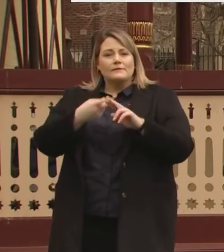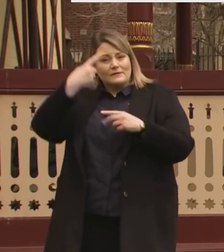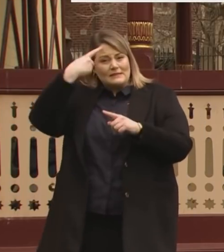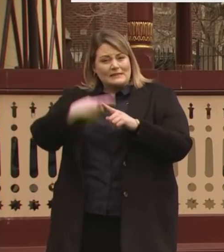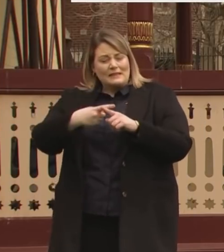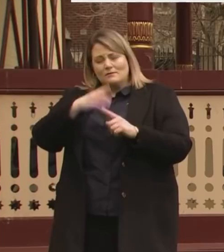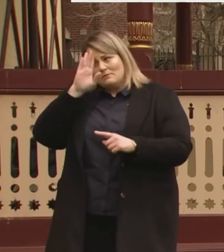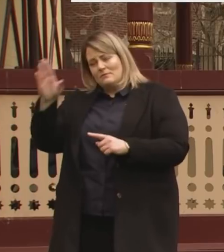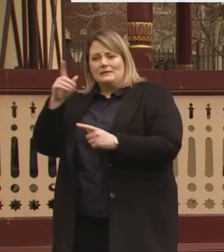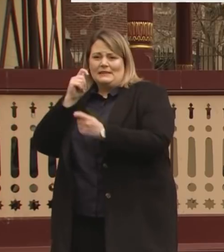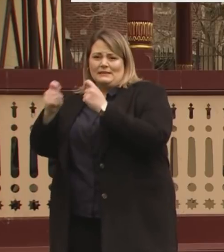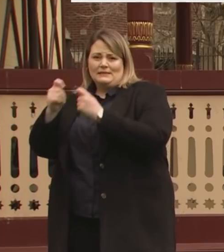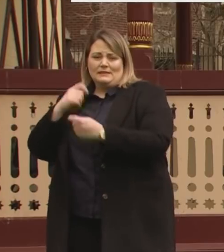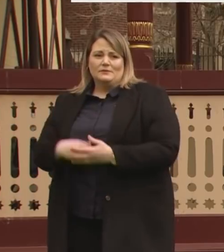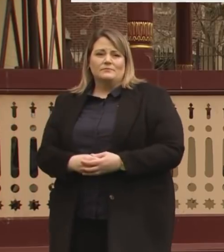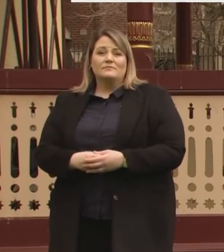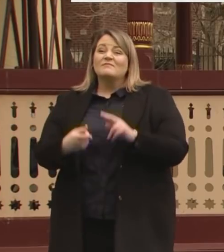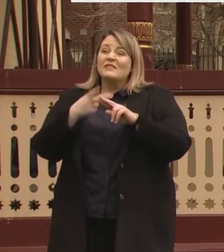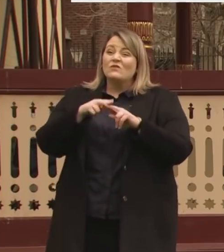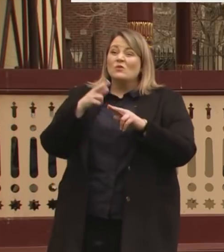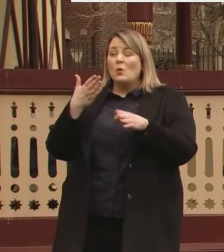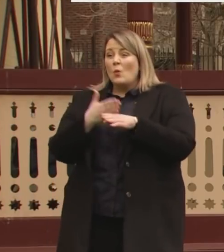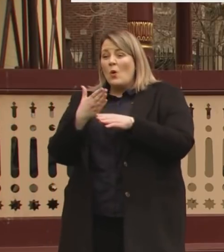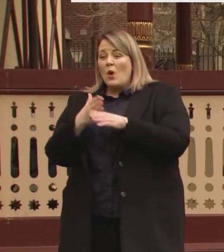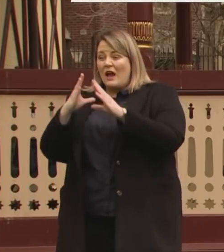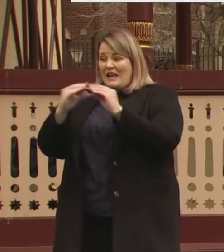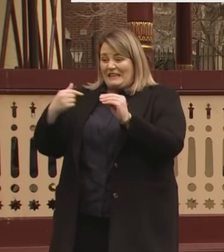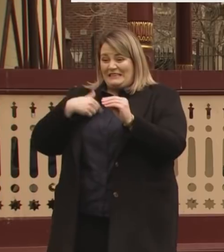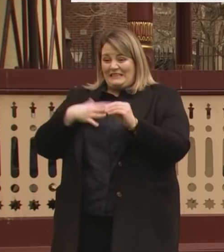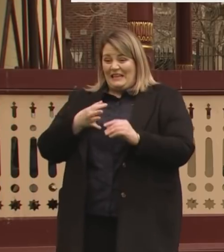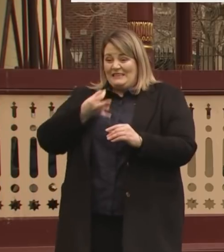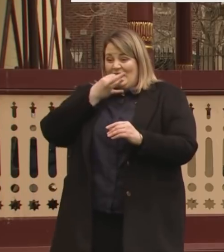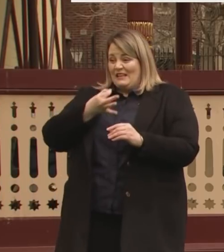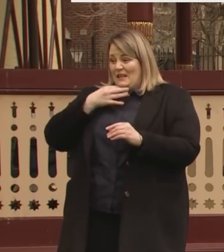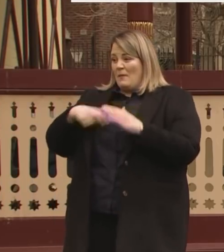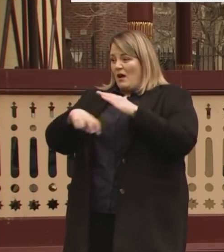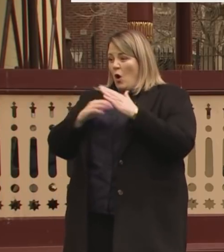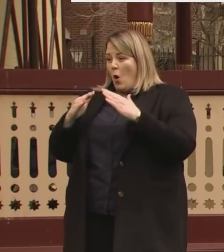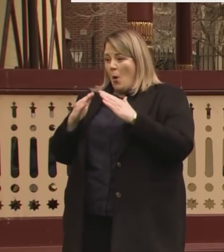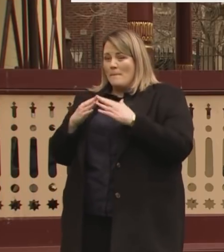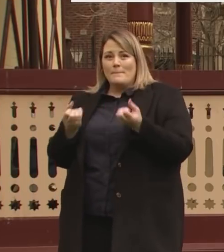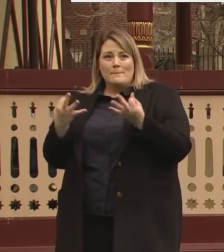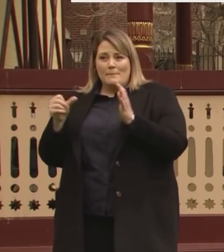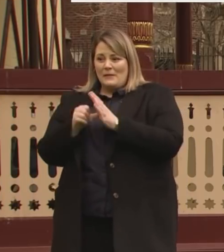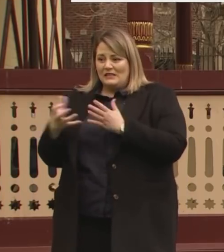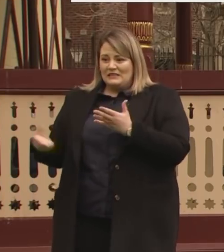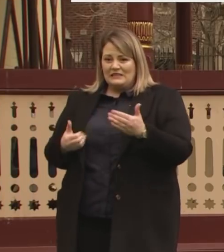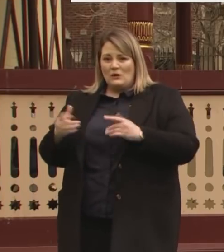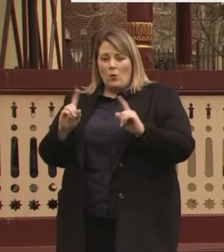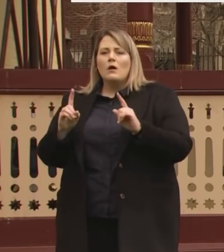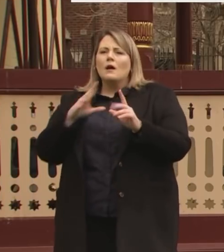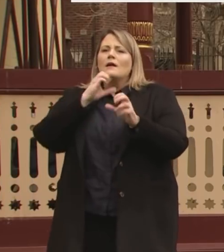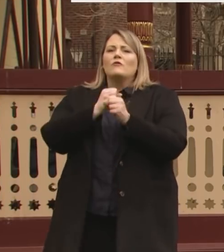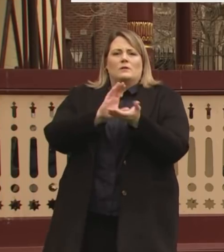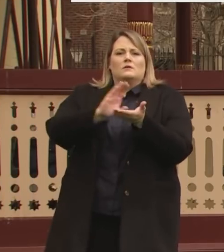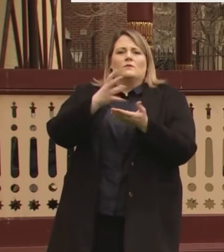that $450 payment if you haven't got sick leave available to you. If you need support for whatever reason,